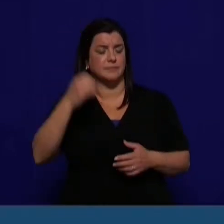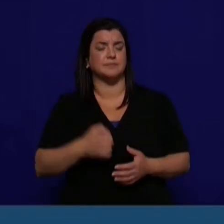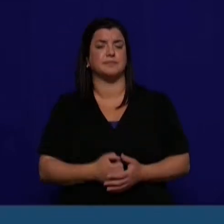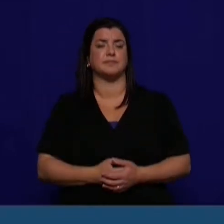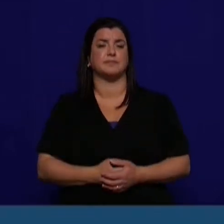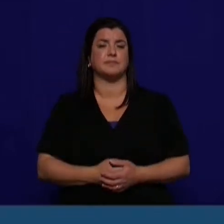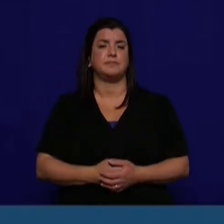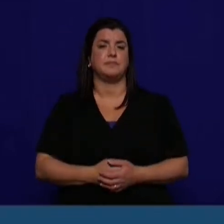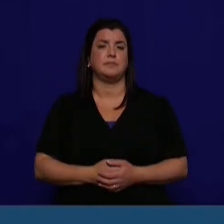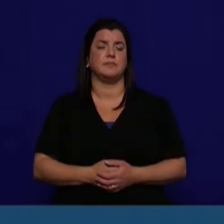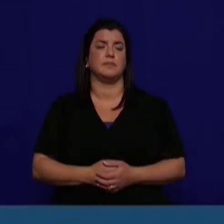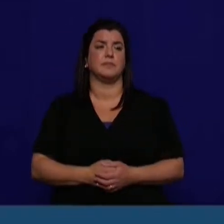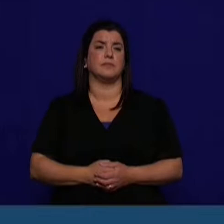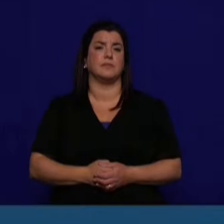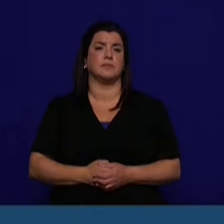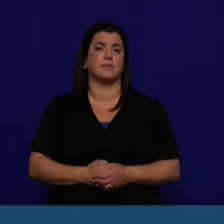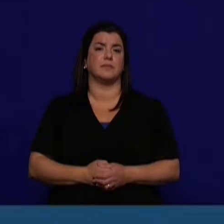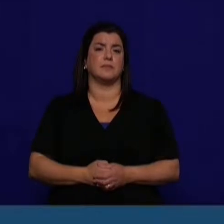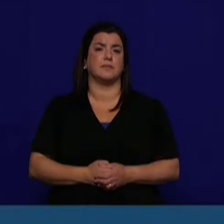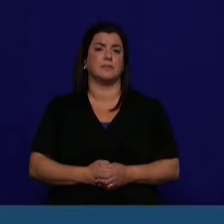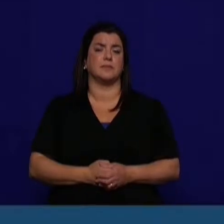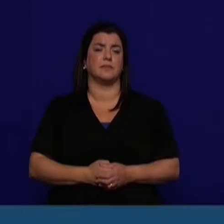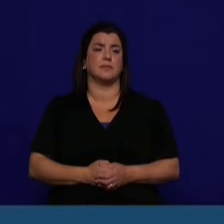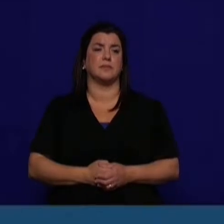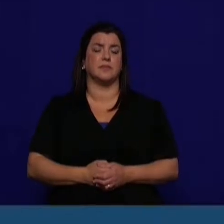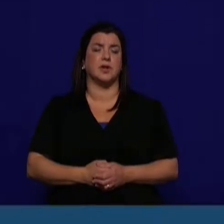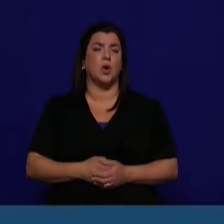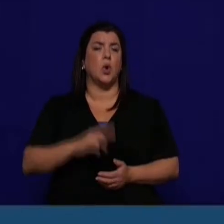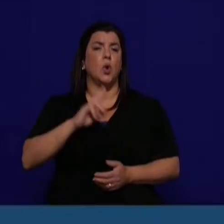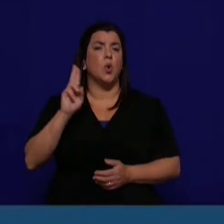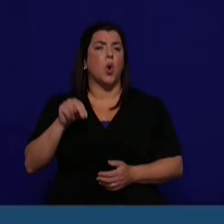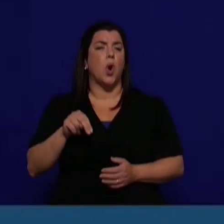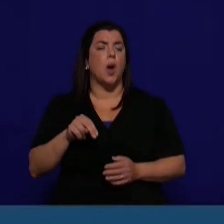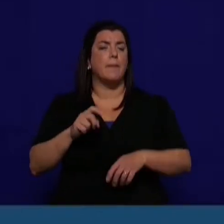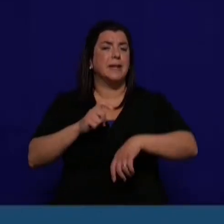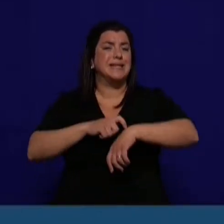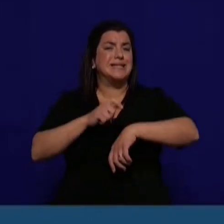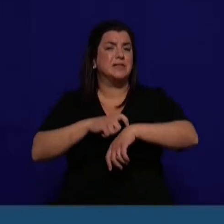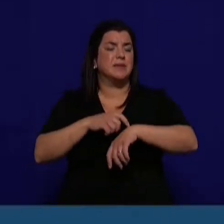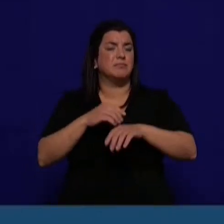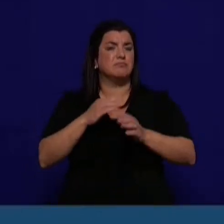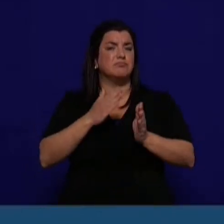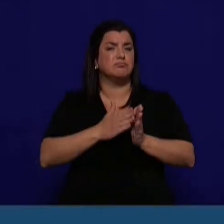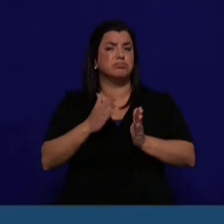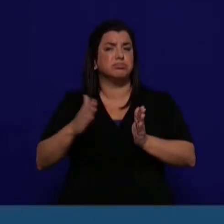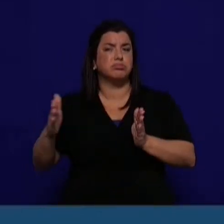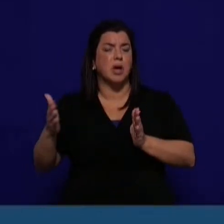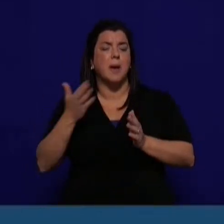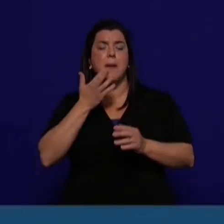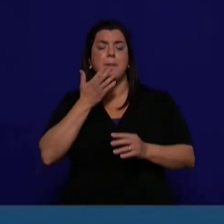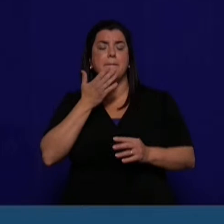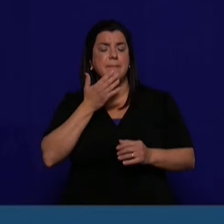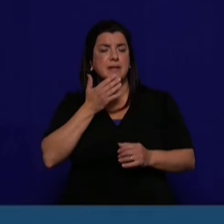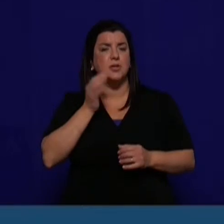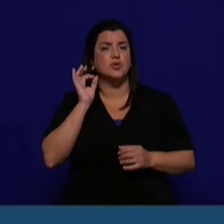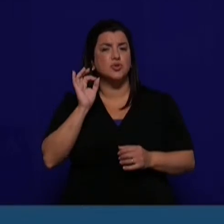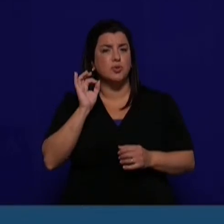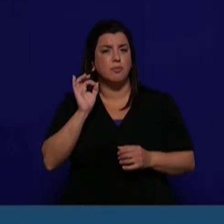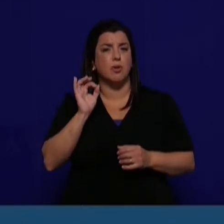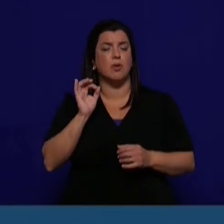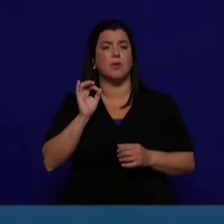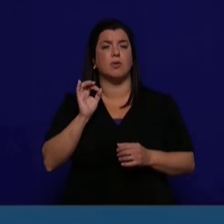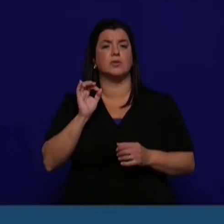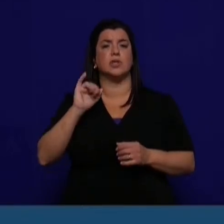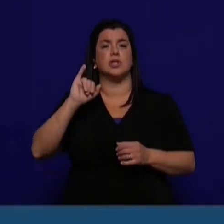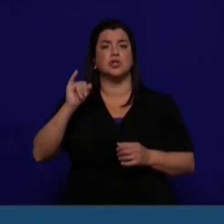its arrival affect the vaccination timetable? The predictions are that by 1st June, at least everyone would have had the first dose. How will the Johnson &